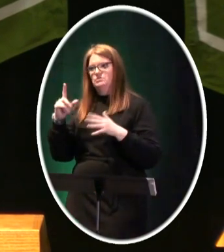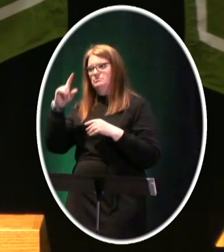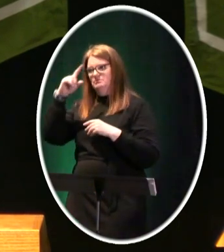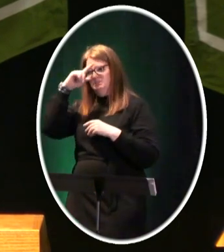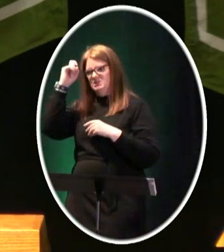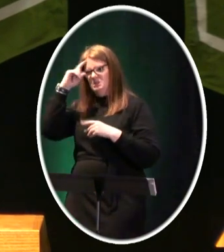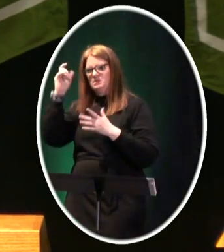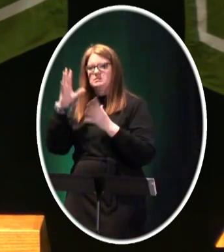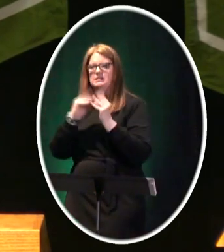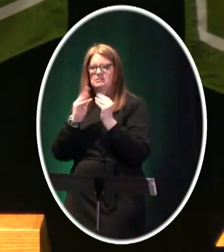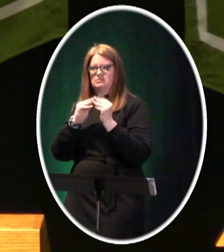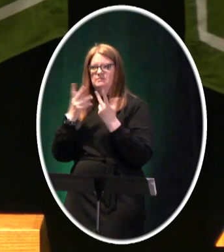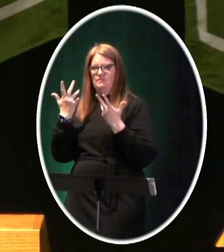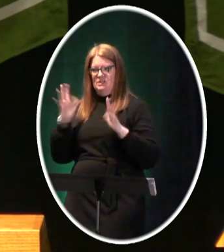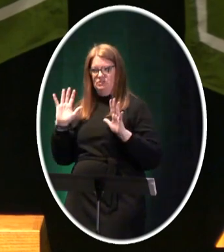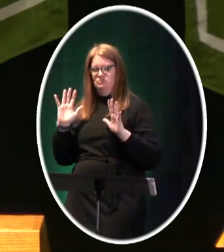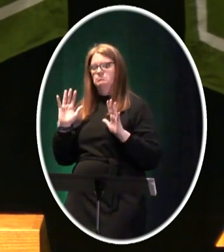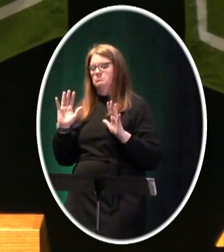has ended.